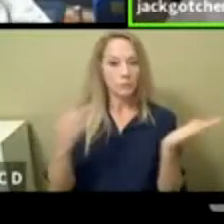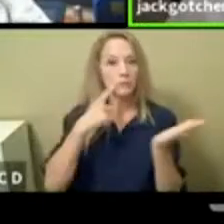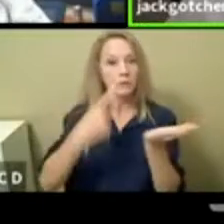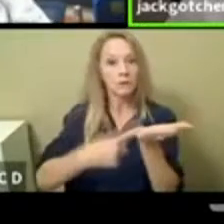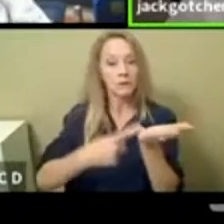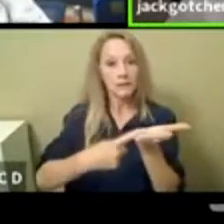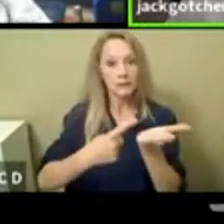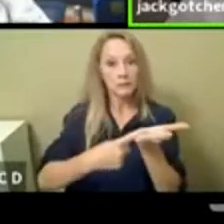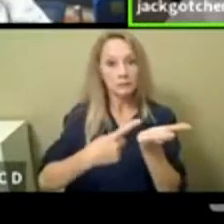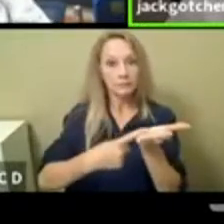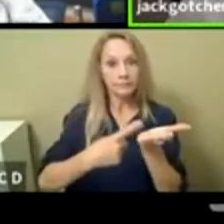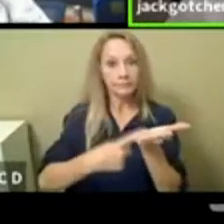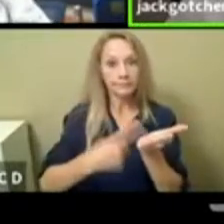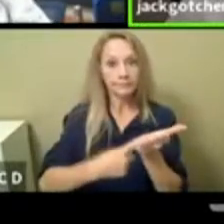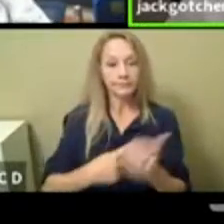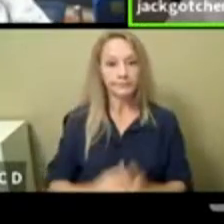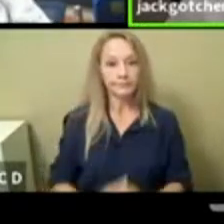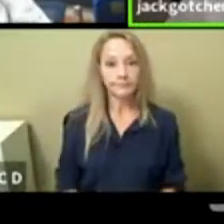that.